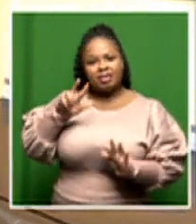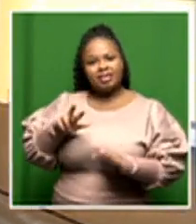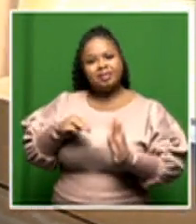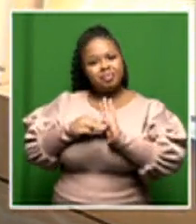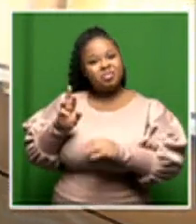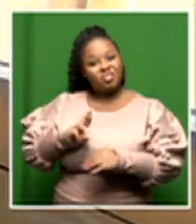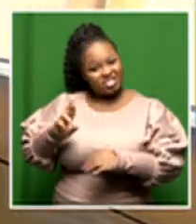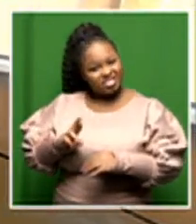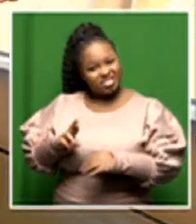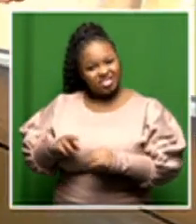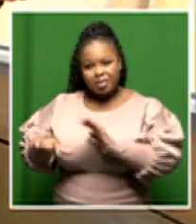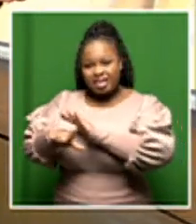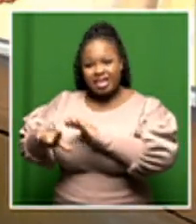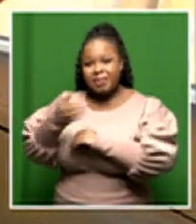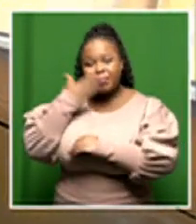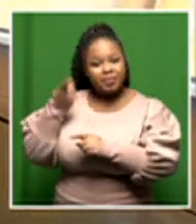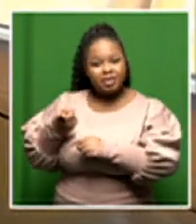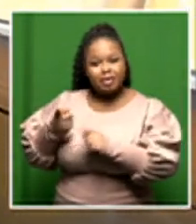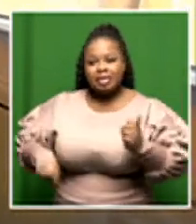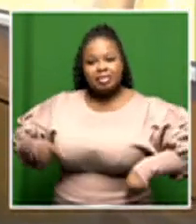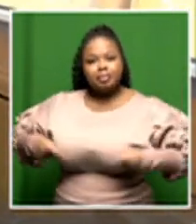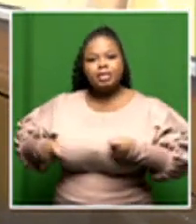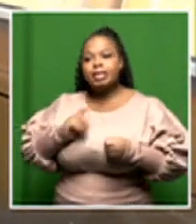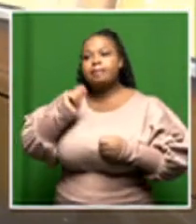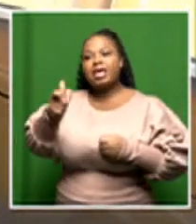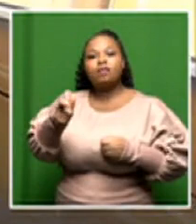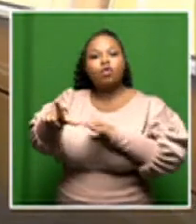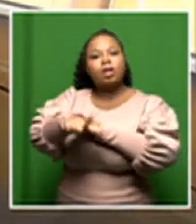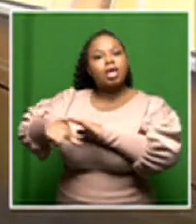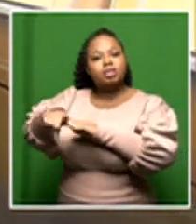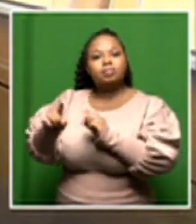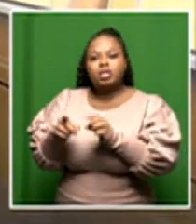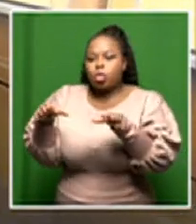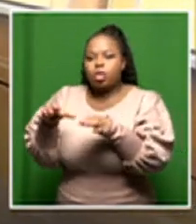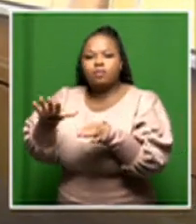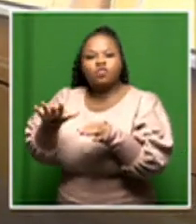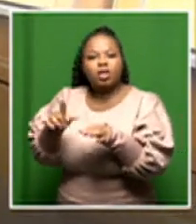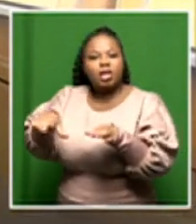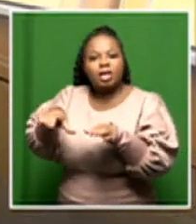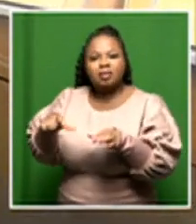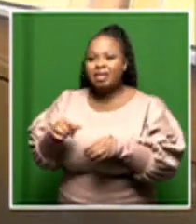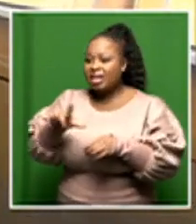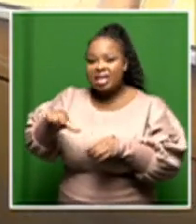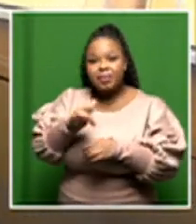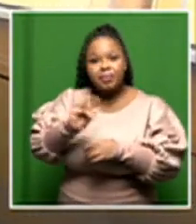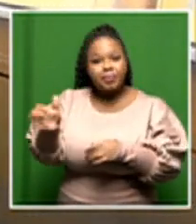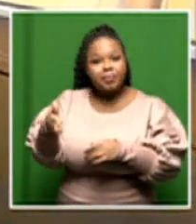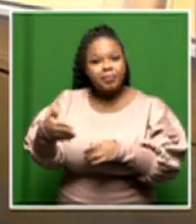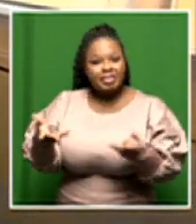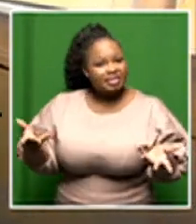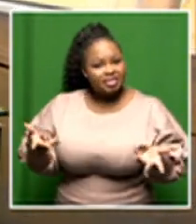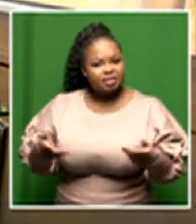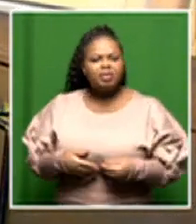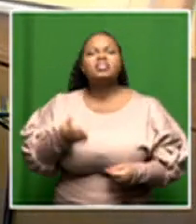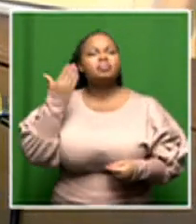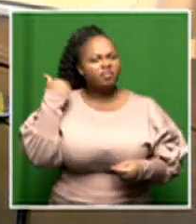rand and no land. Because that was the whole thing. They said paid 118 million rand for a small piece of land. Doesn't even exist. And then